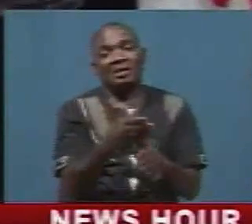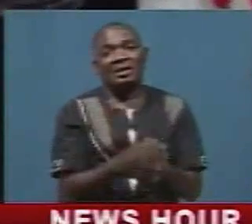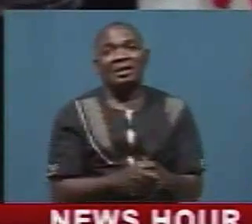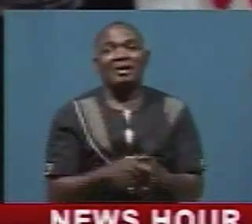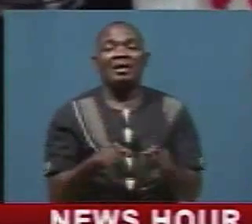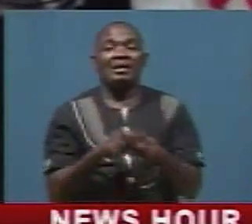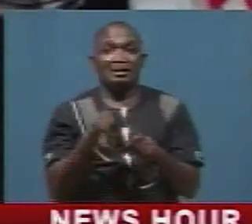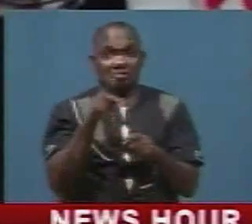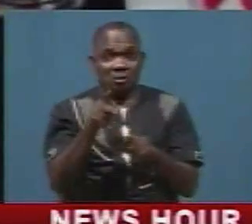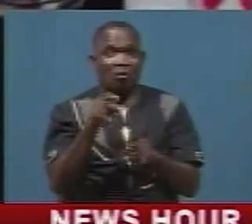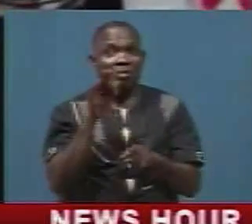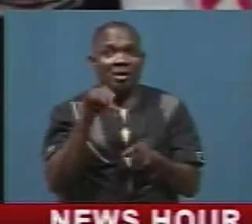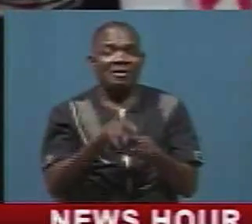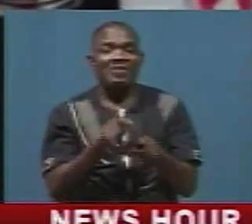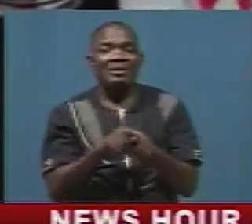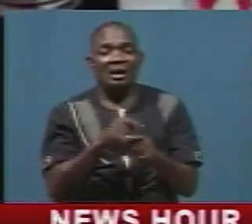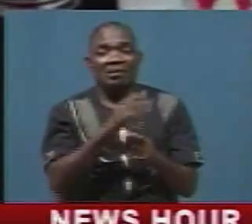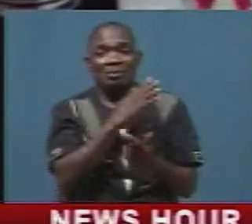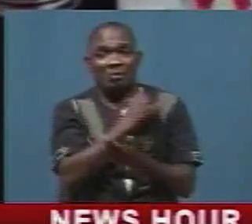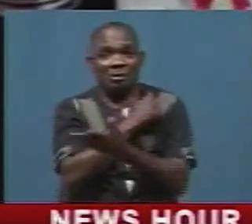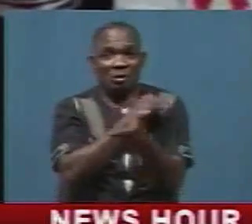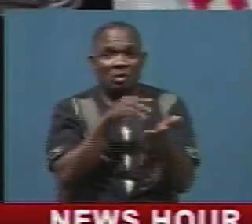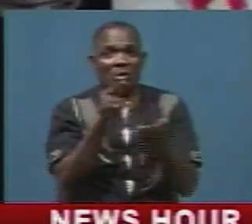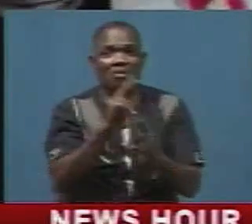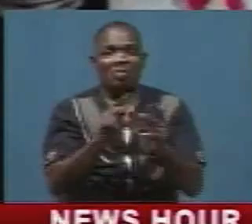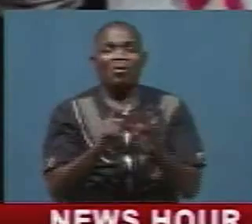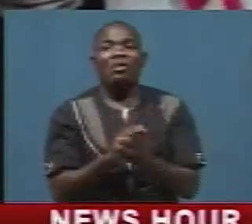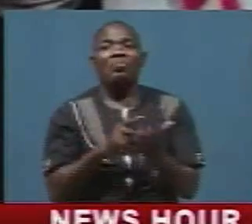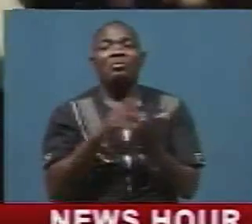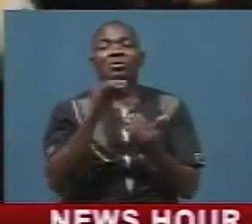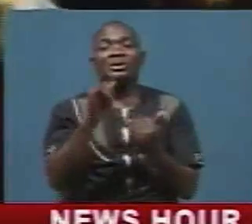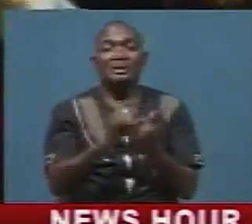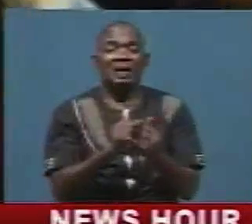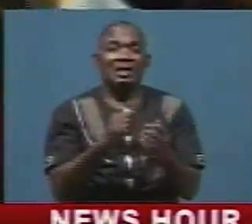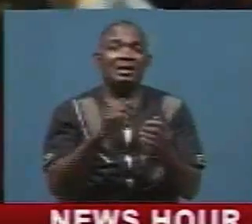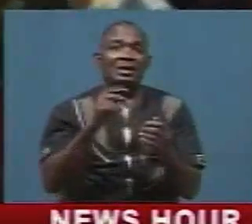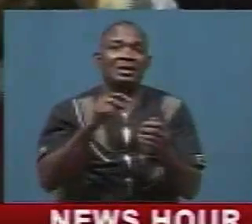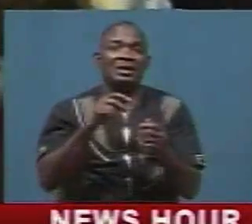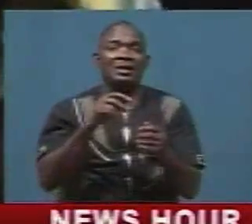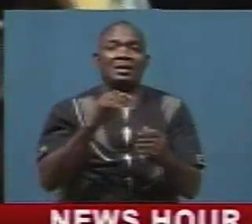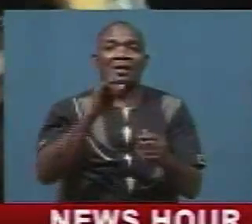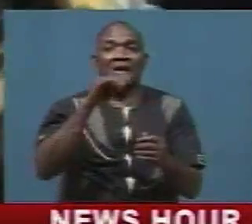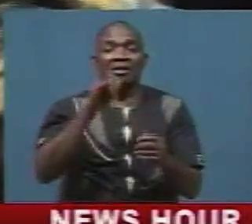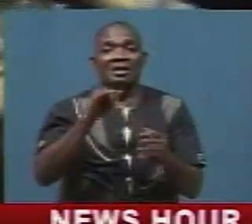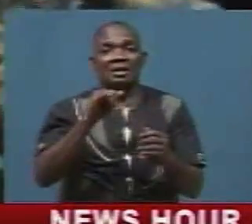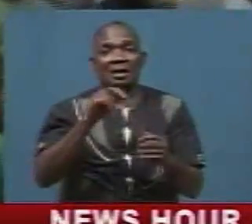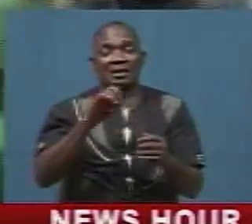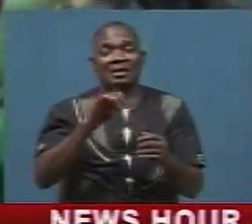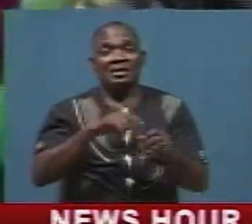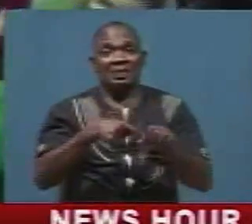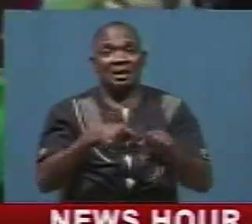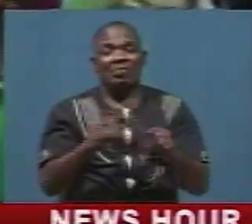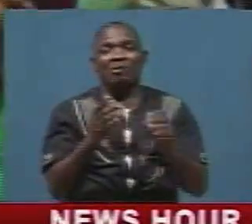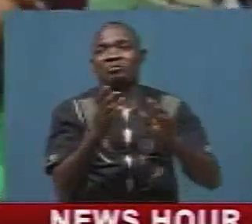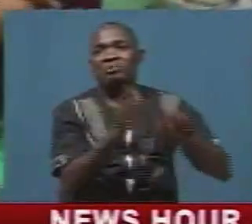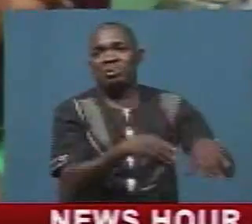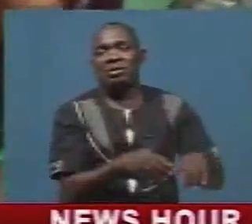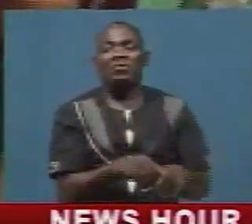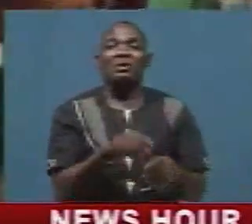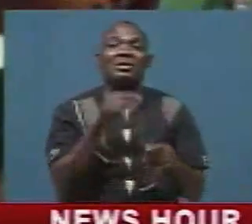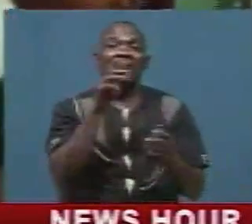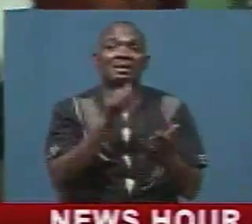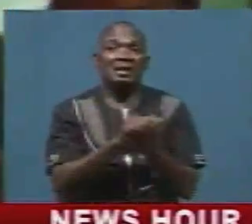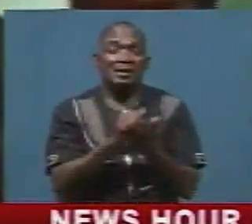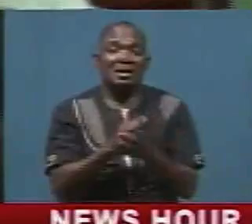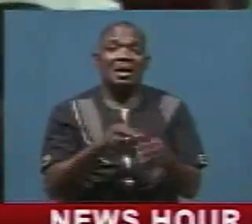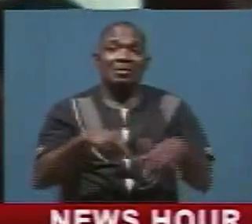Professor Opoku-Agyemang reminded the people of all projects initiated by the NDC government in the area. She pointed to